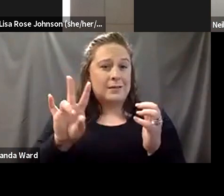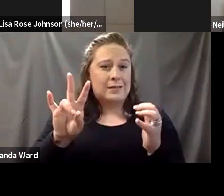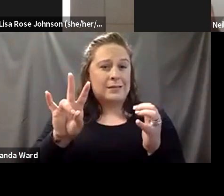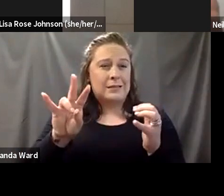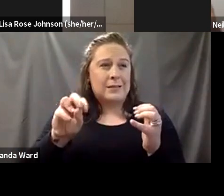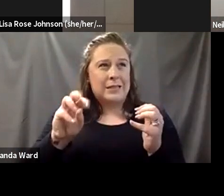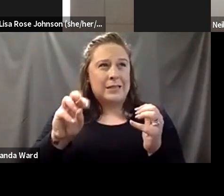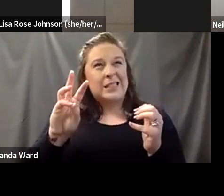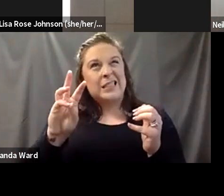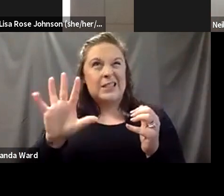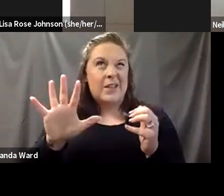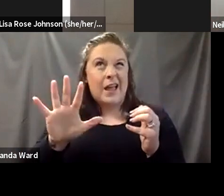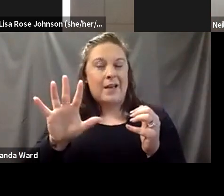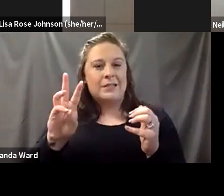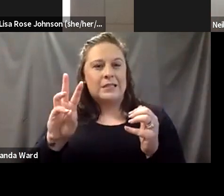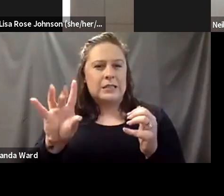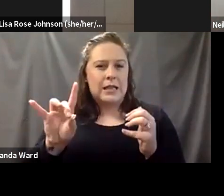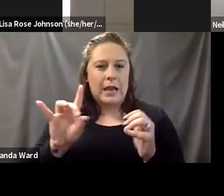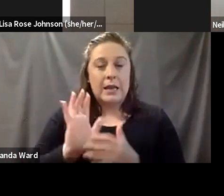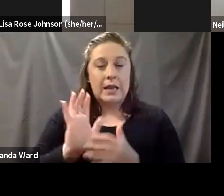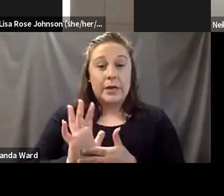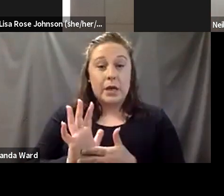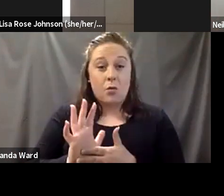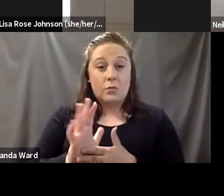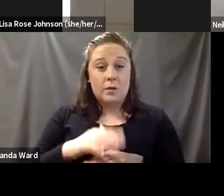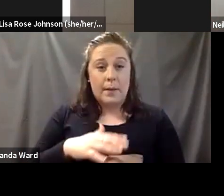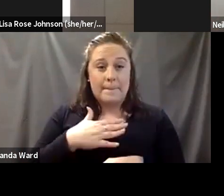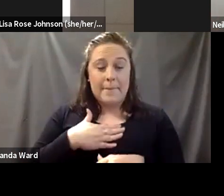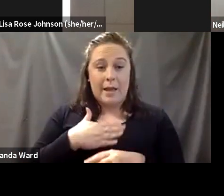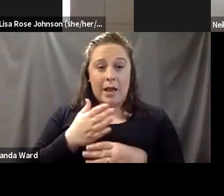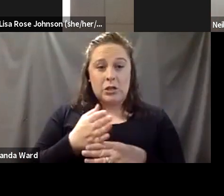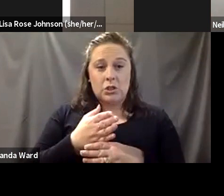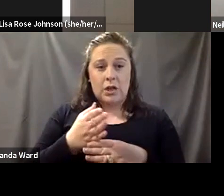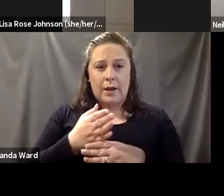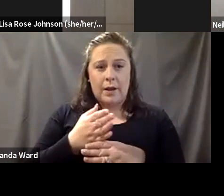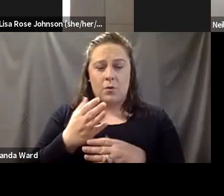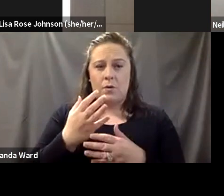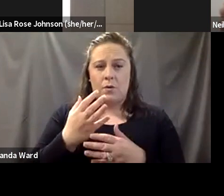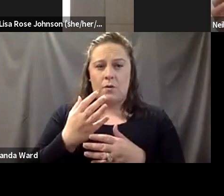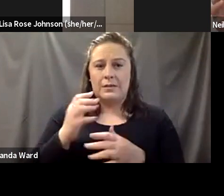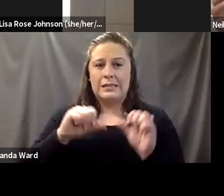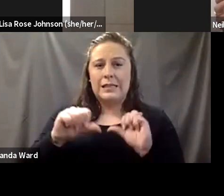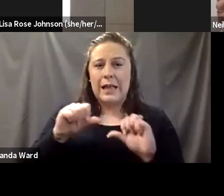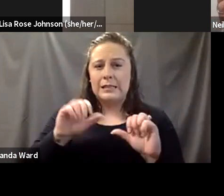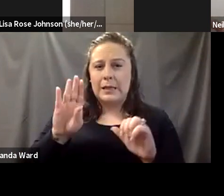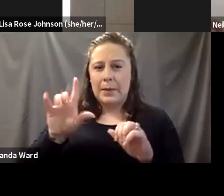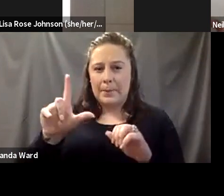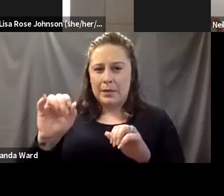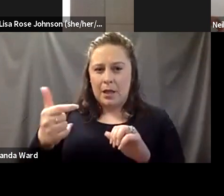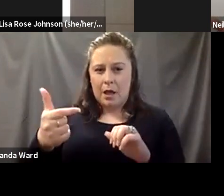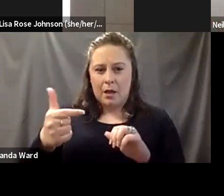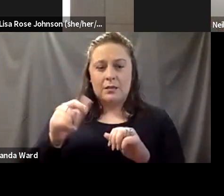70, 65, 68 videos on my Shareable Science blog, Shareable Science Beyond the blog, that talk